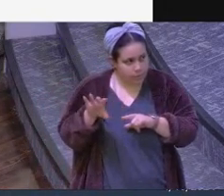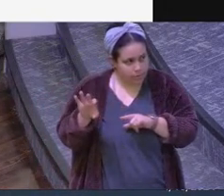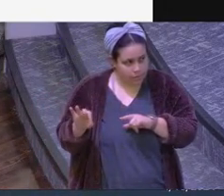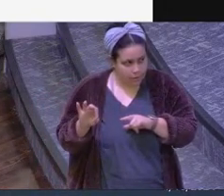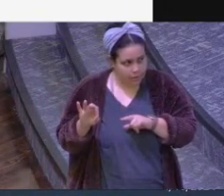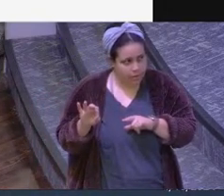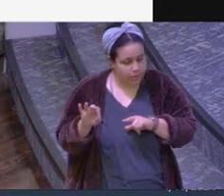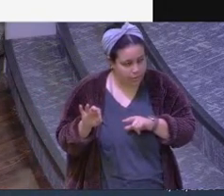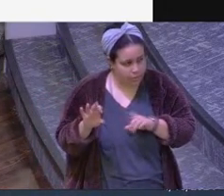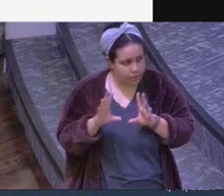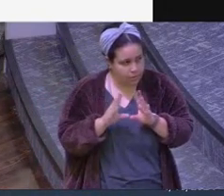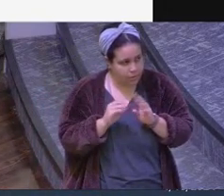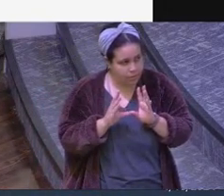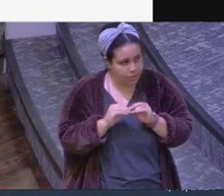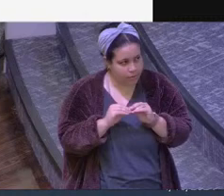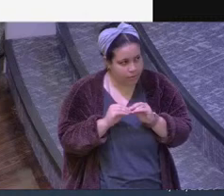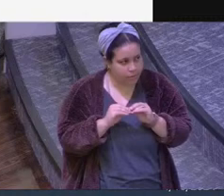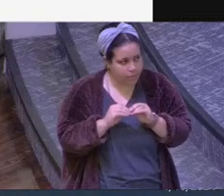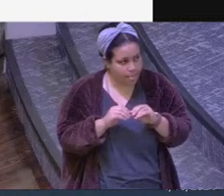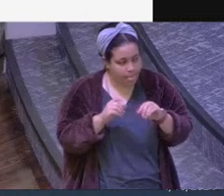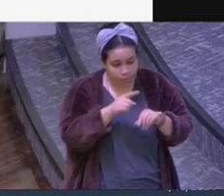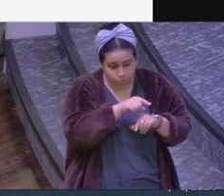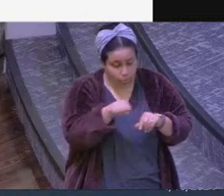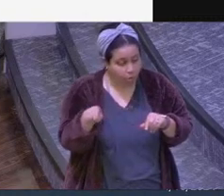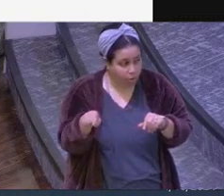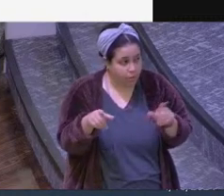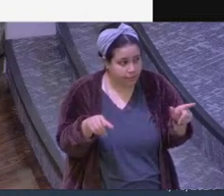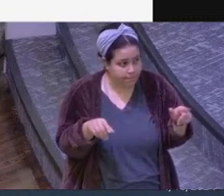had with the board or with y'all.